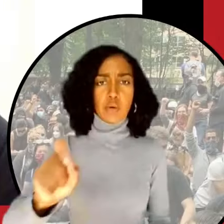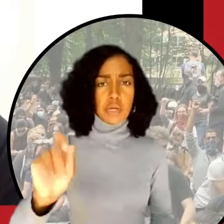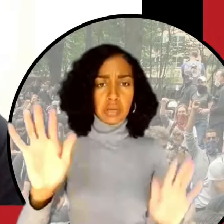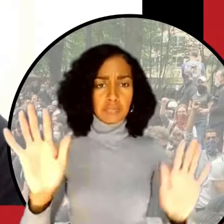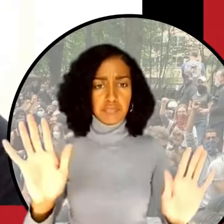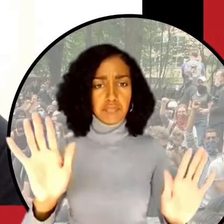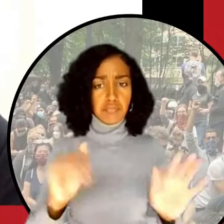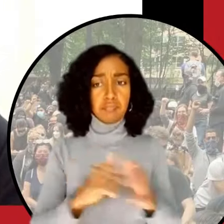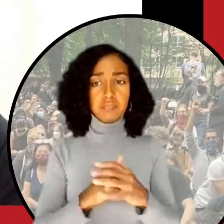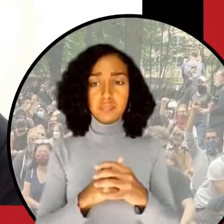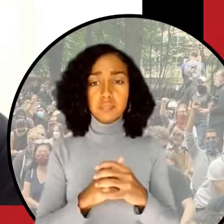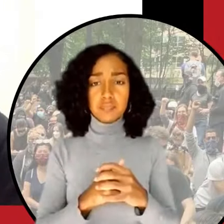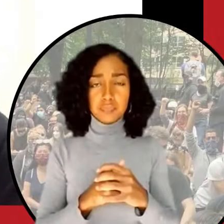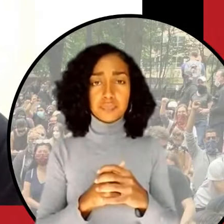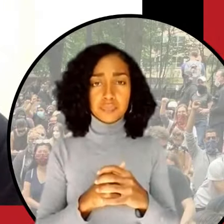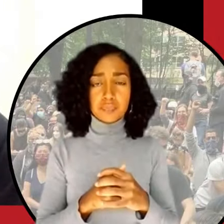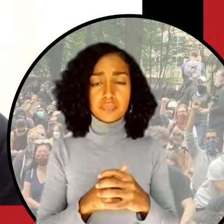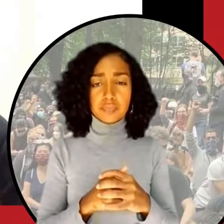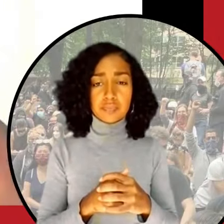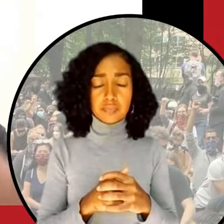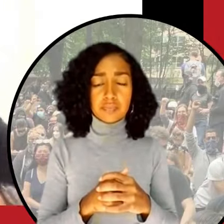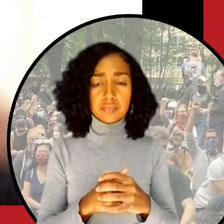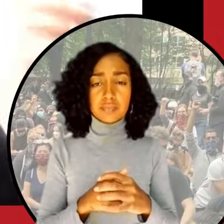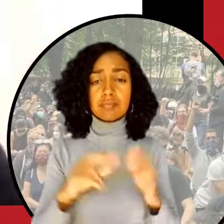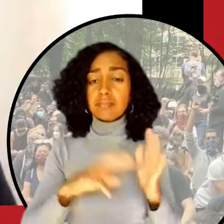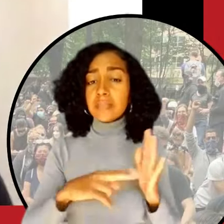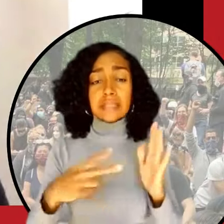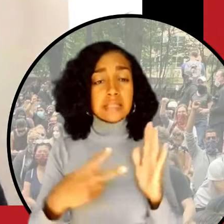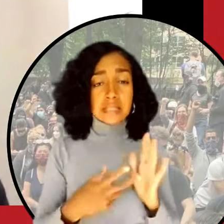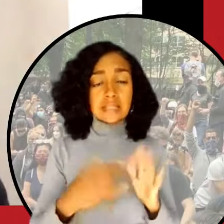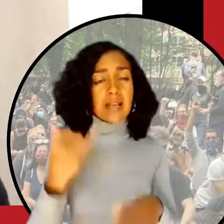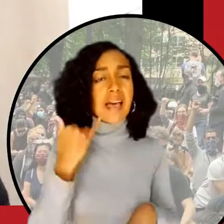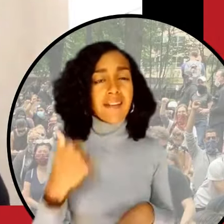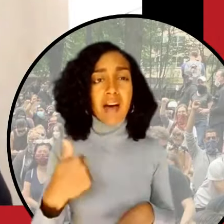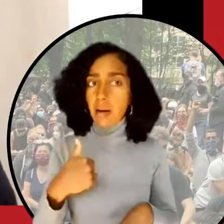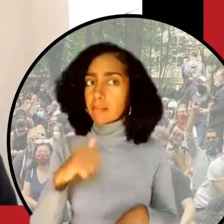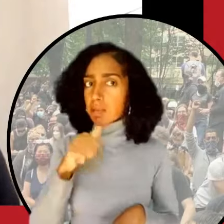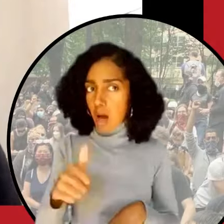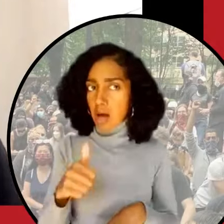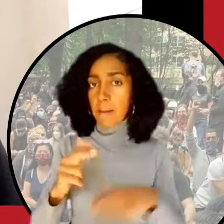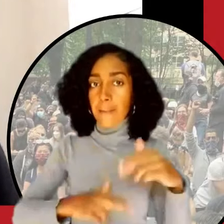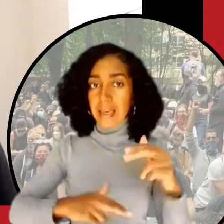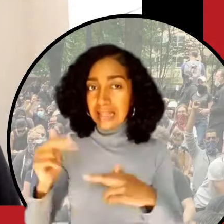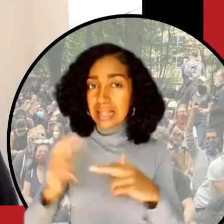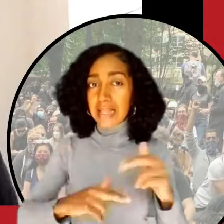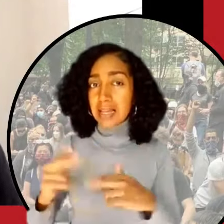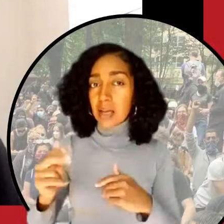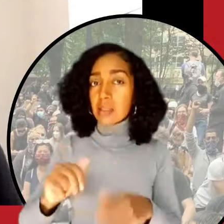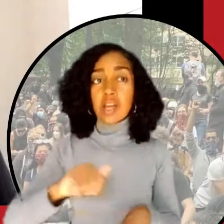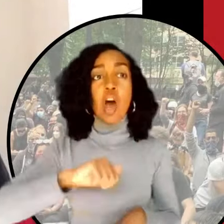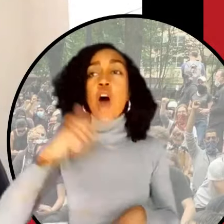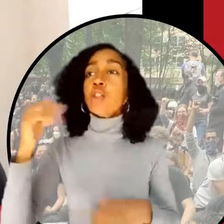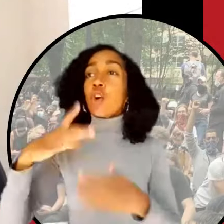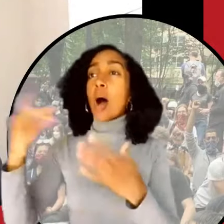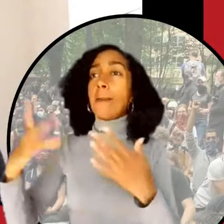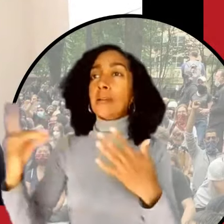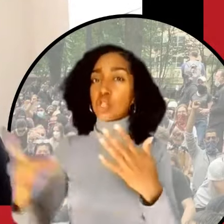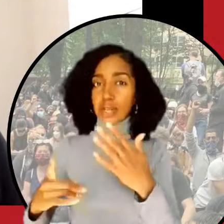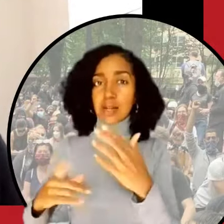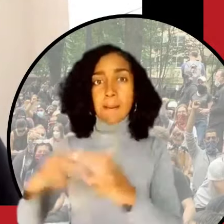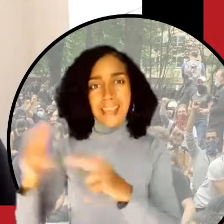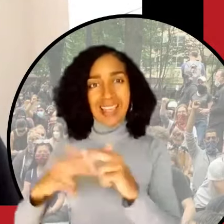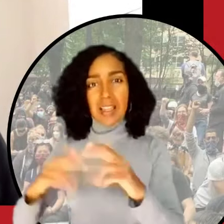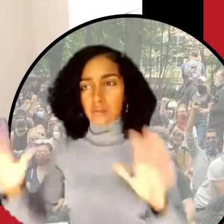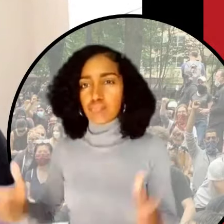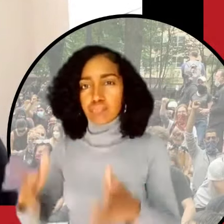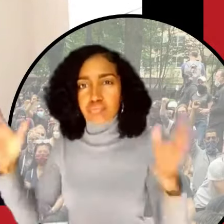so if I don't allow opportunity, if I'm not building the alternative that is to scale, to Ollie's point, that will get my